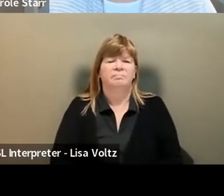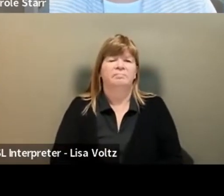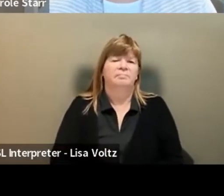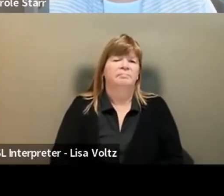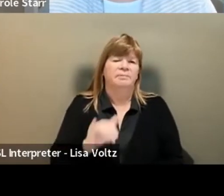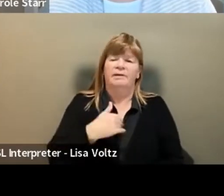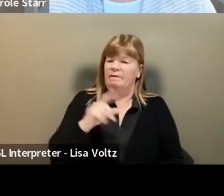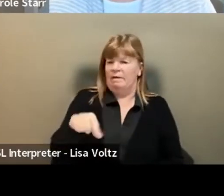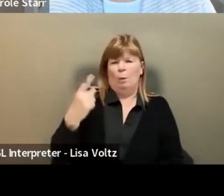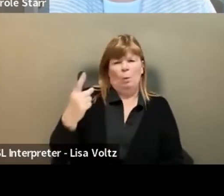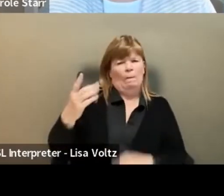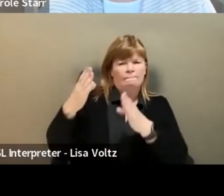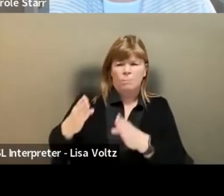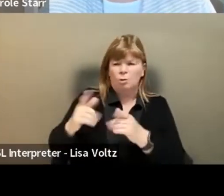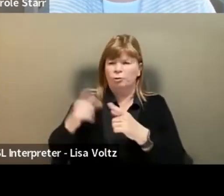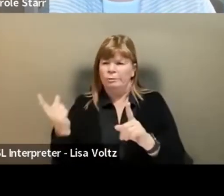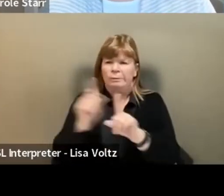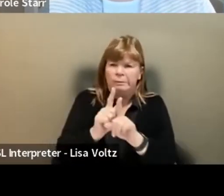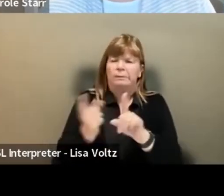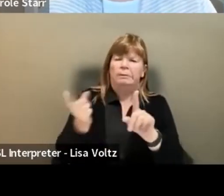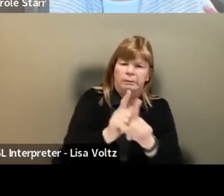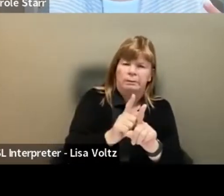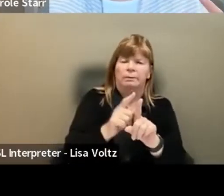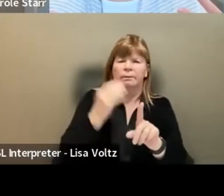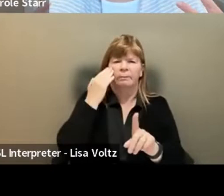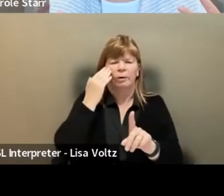one person to kind of go to when you have